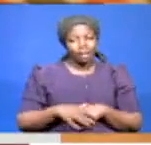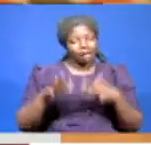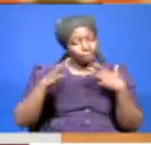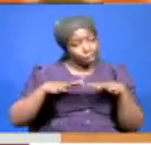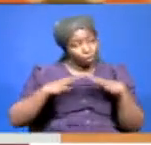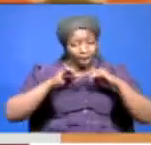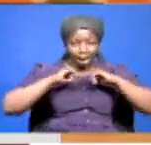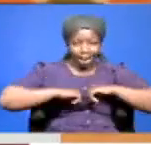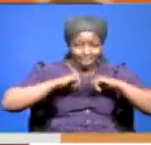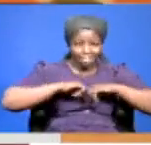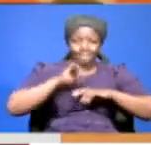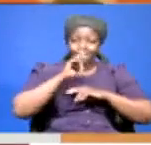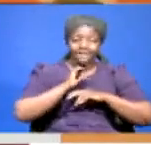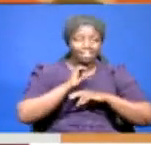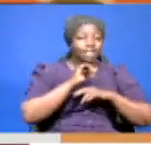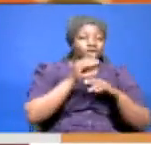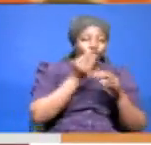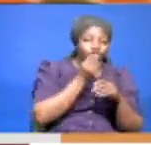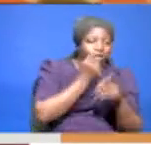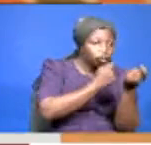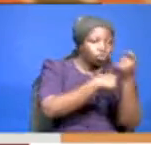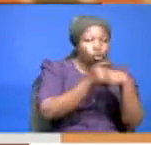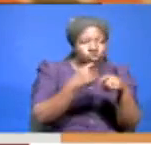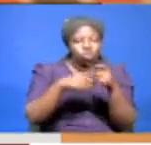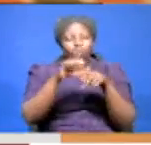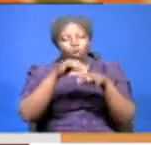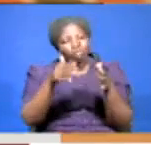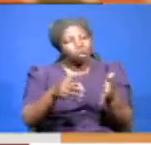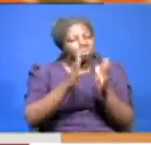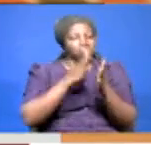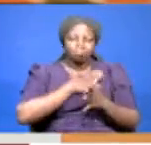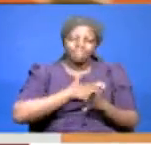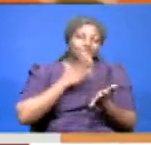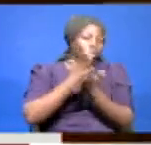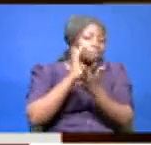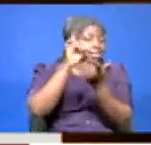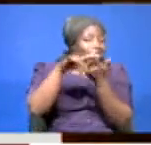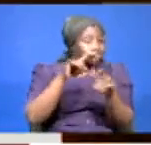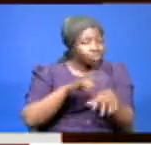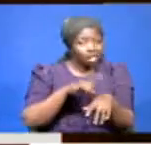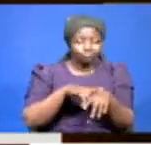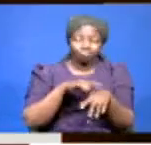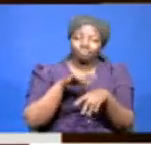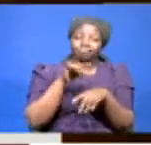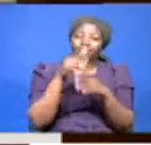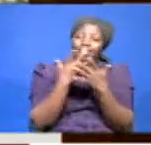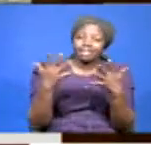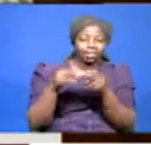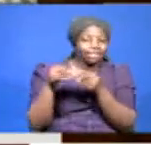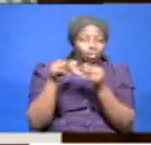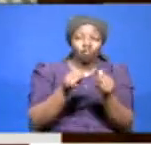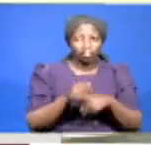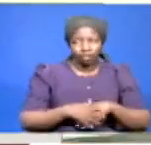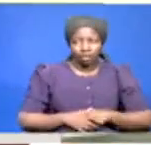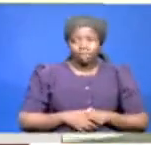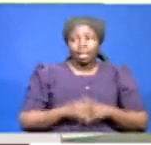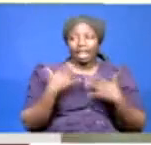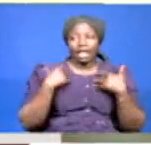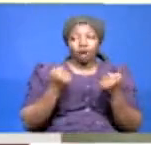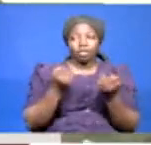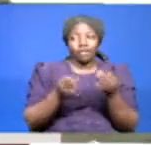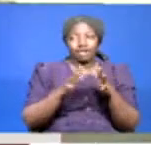barabara, wawache kuiuza mpaka mambo ikue mzuri. According to health officials in Kayole, at least